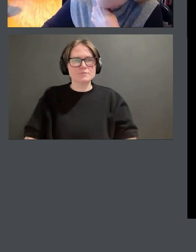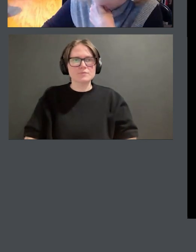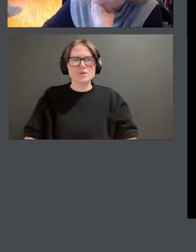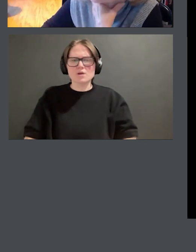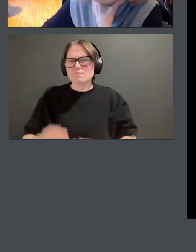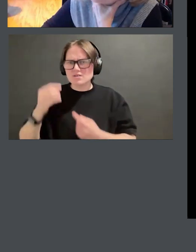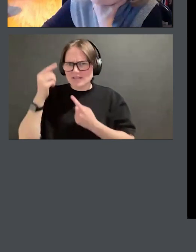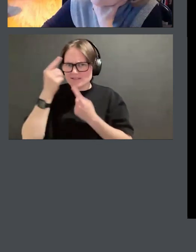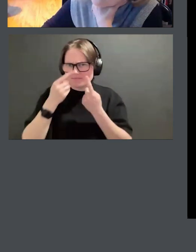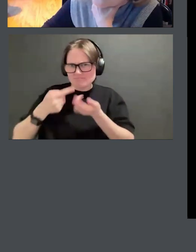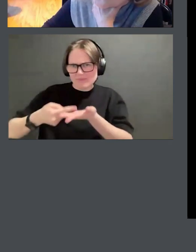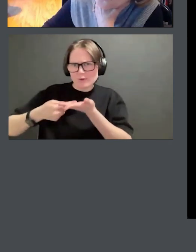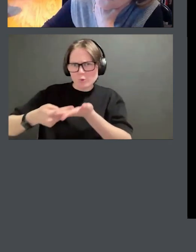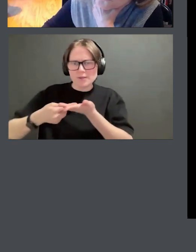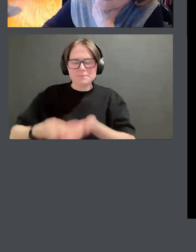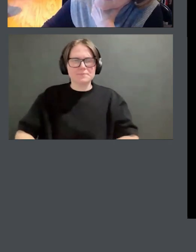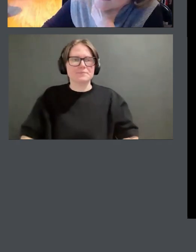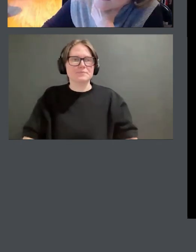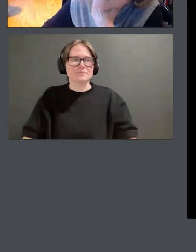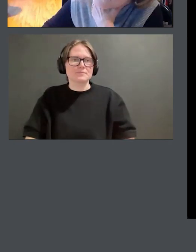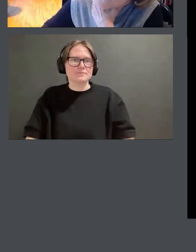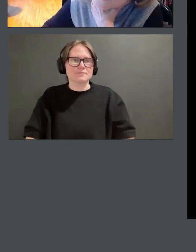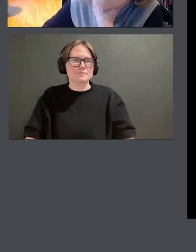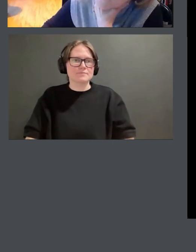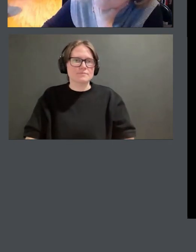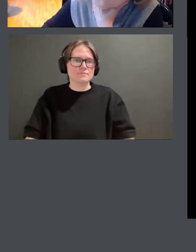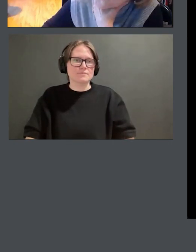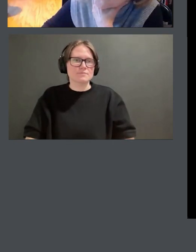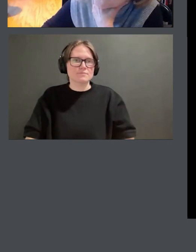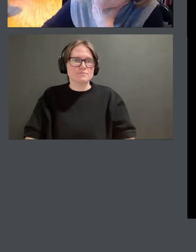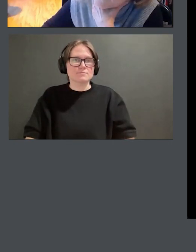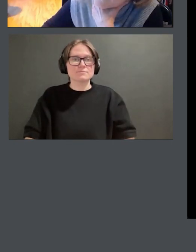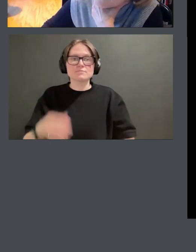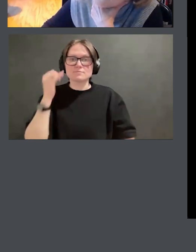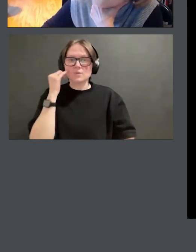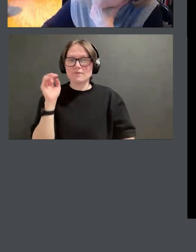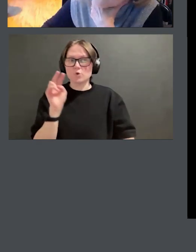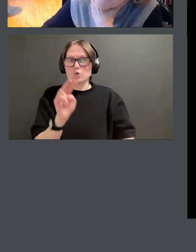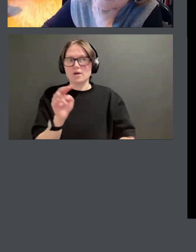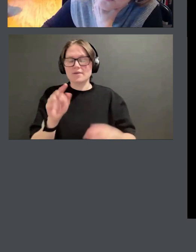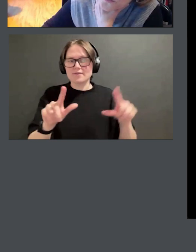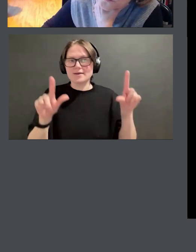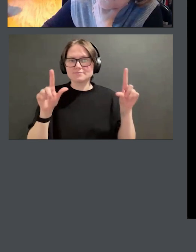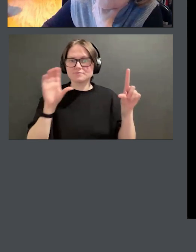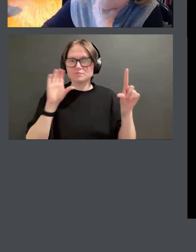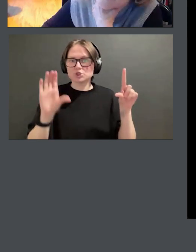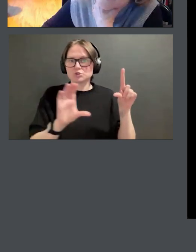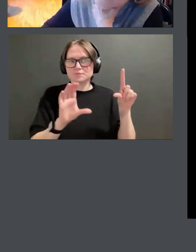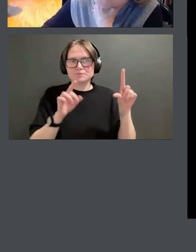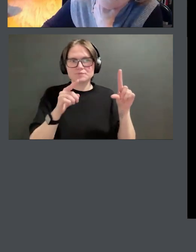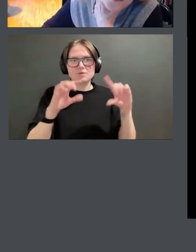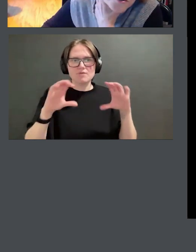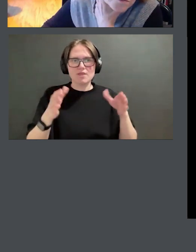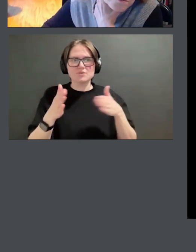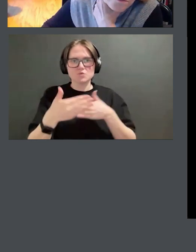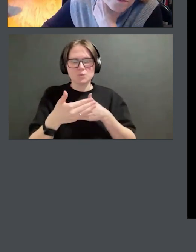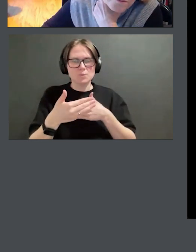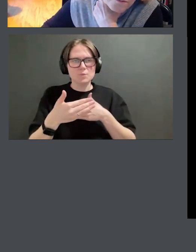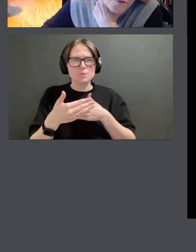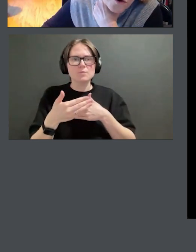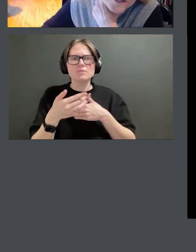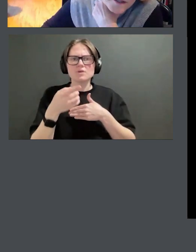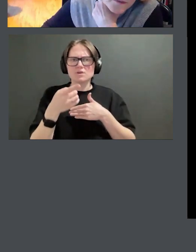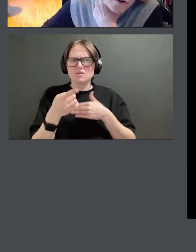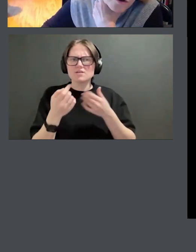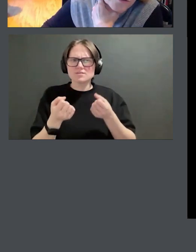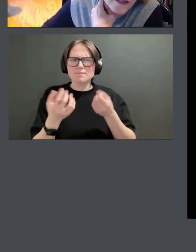a little bit. So, if you look at this picture of a classroom, this is much